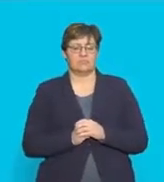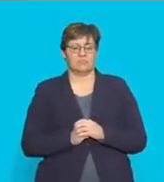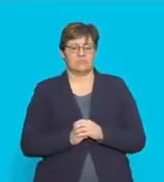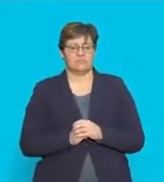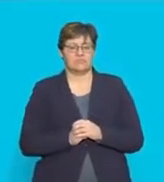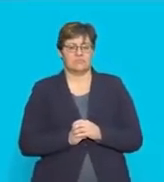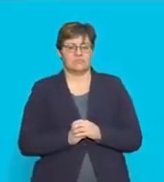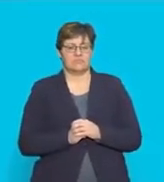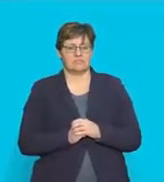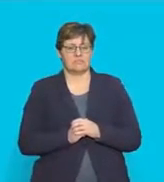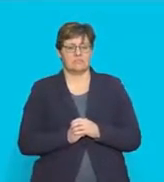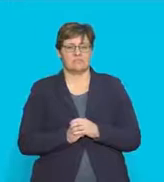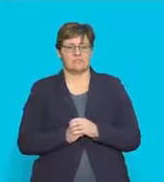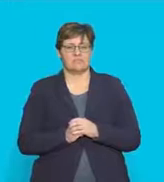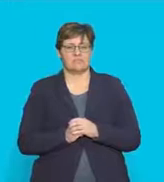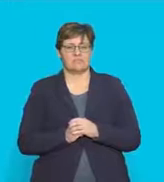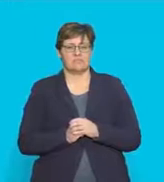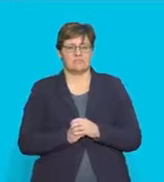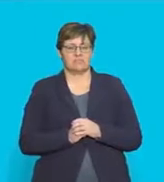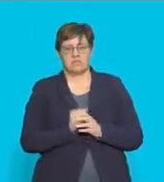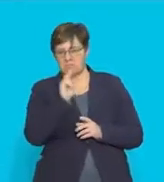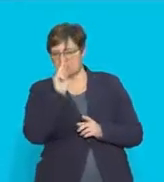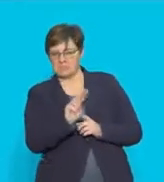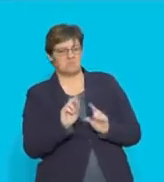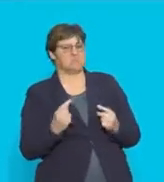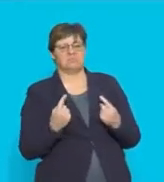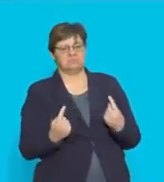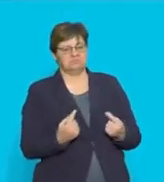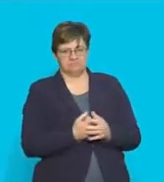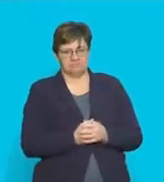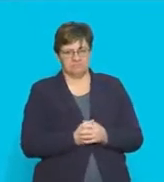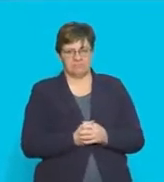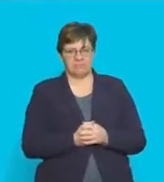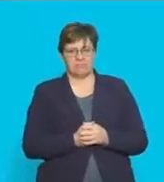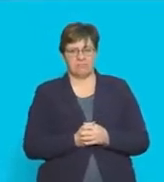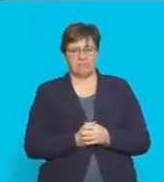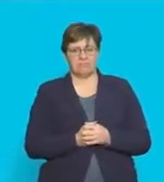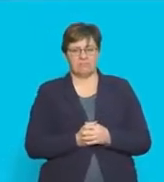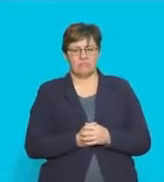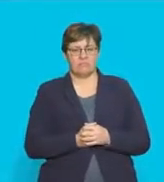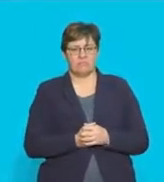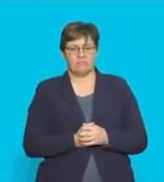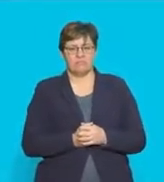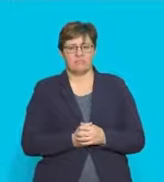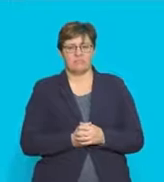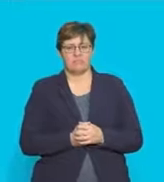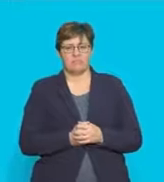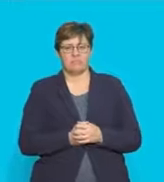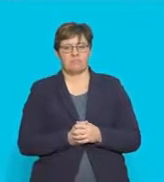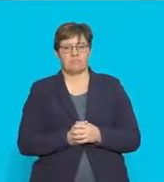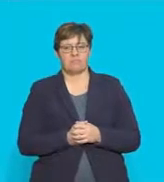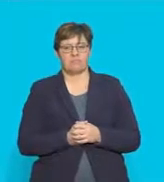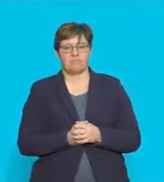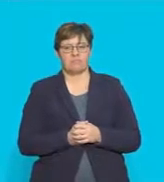visible pattern, right? No visible pattern in the decimals.